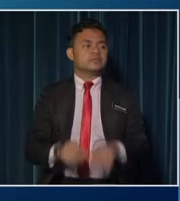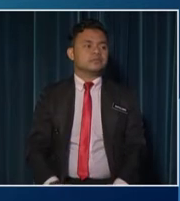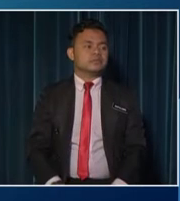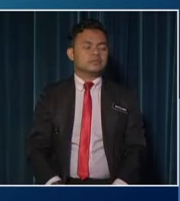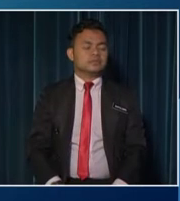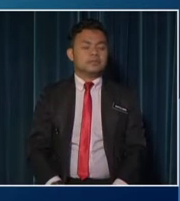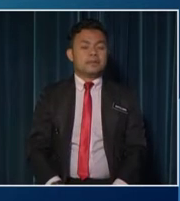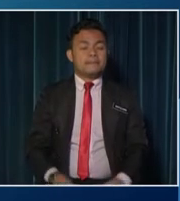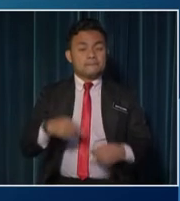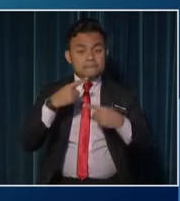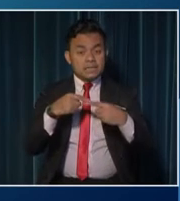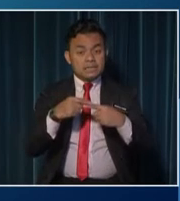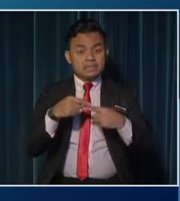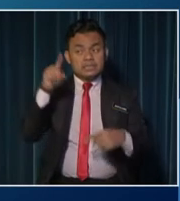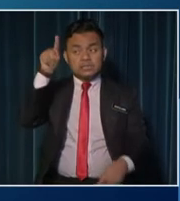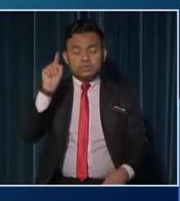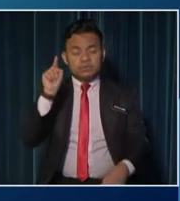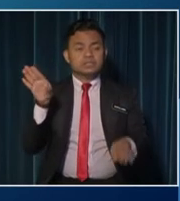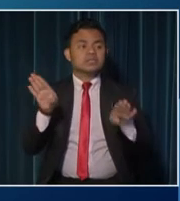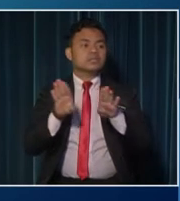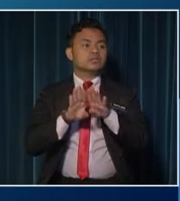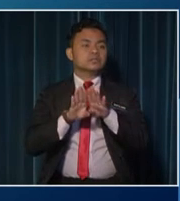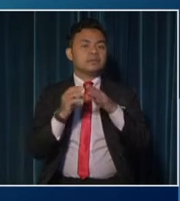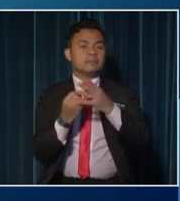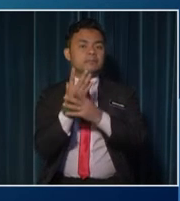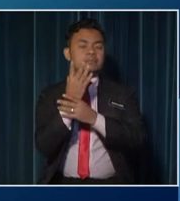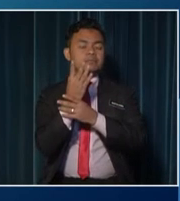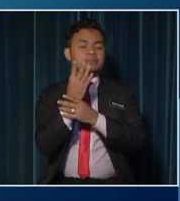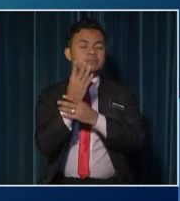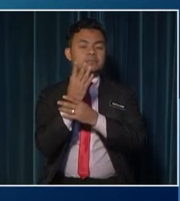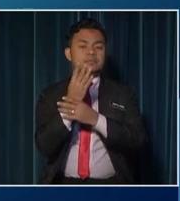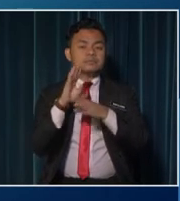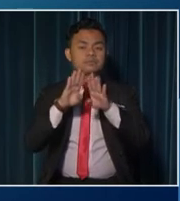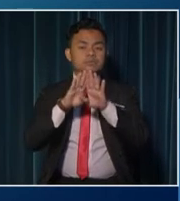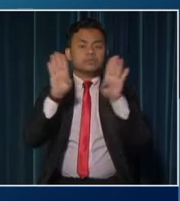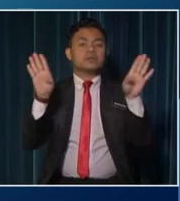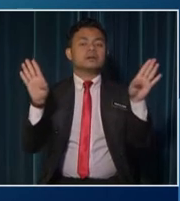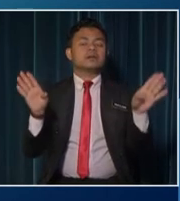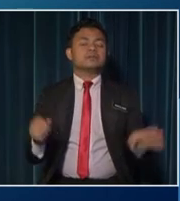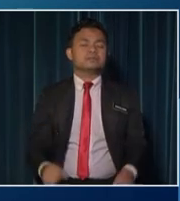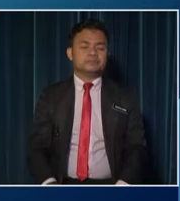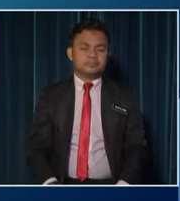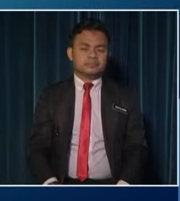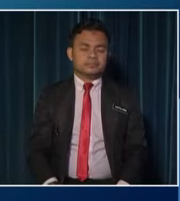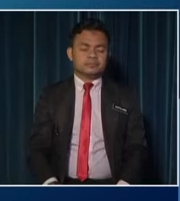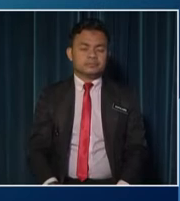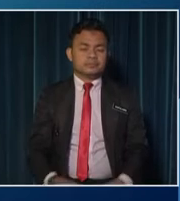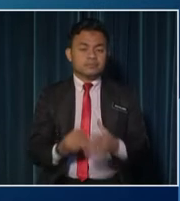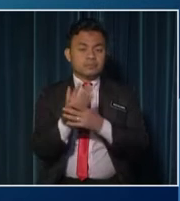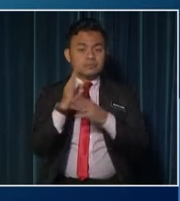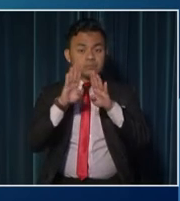is closed, the bulb lights up. The bulb lights up because electric